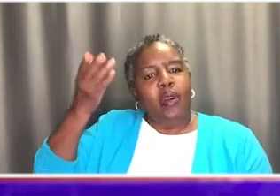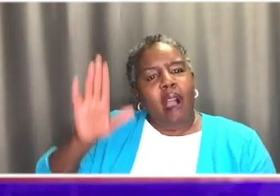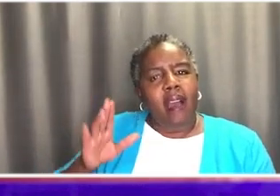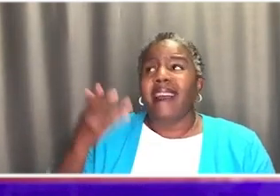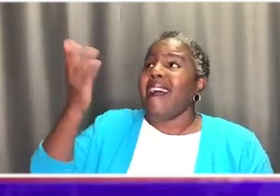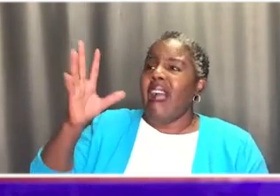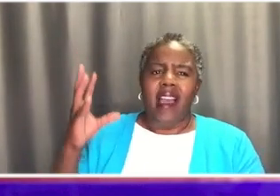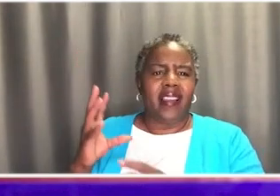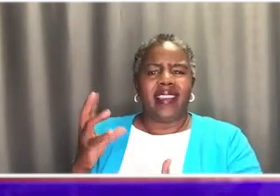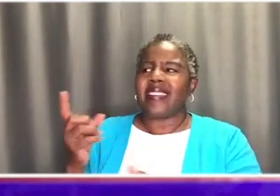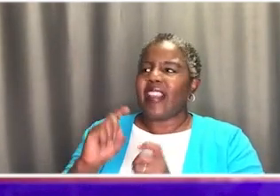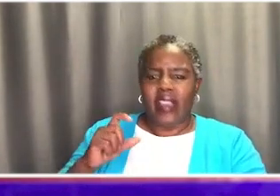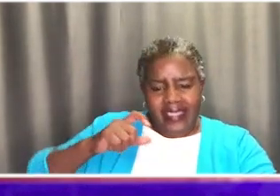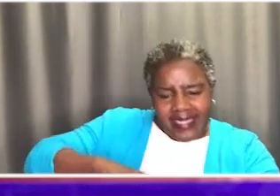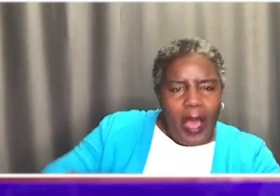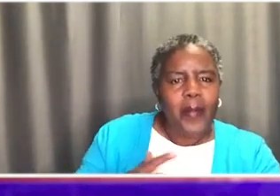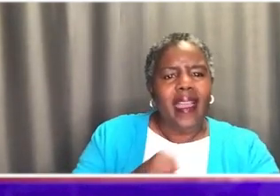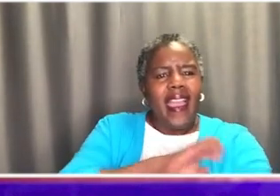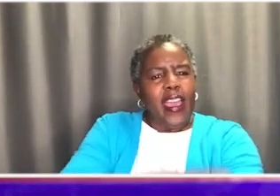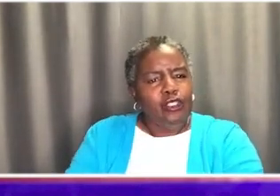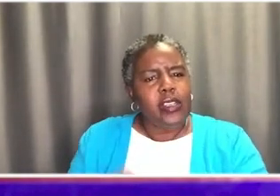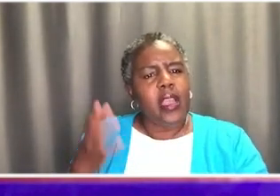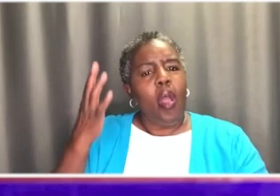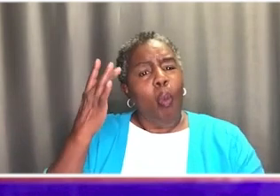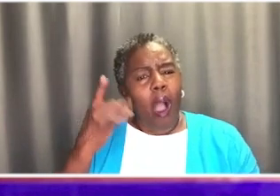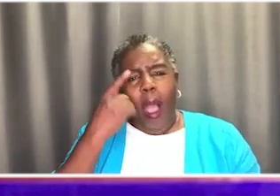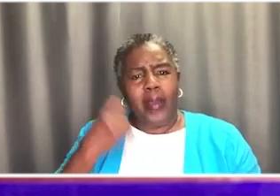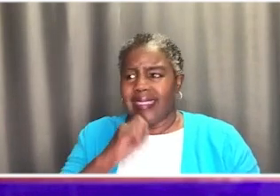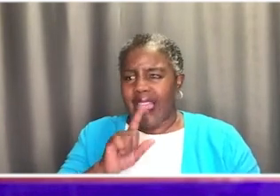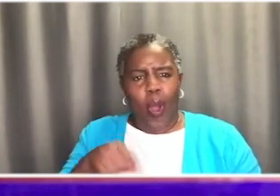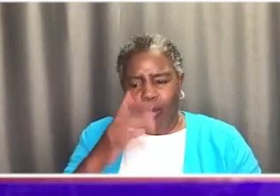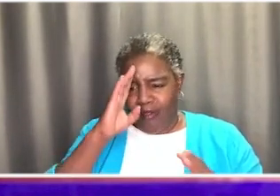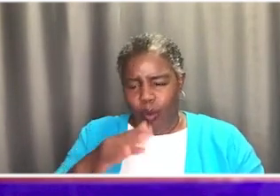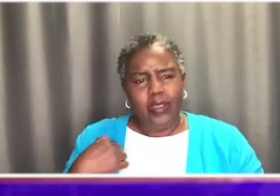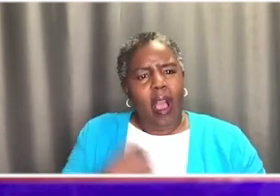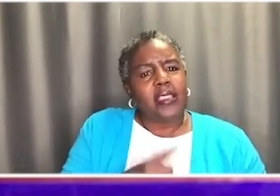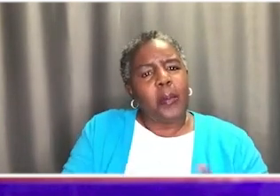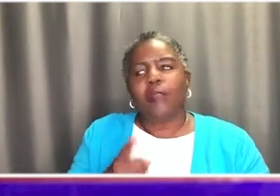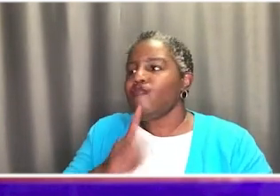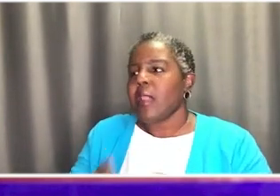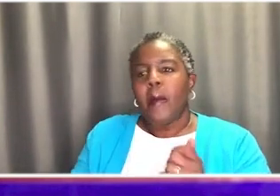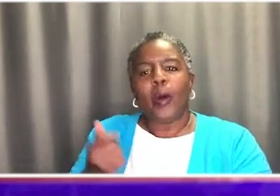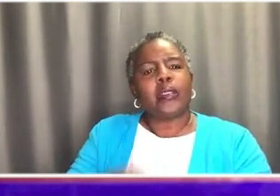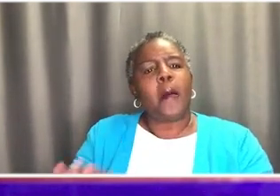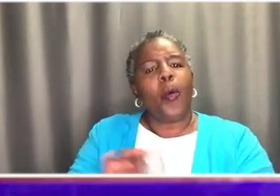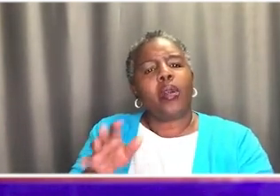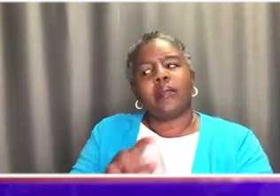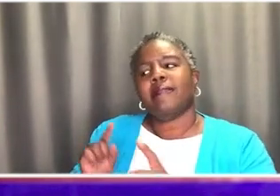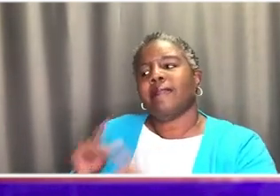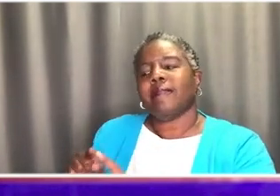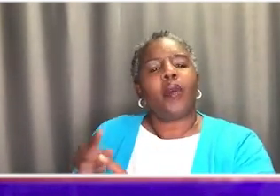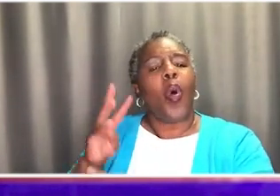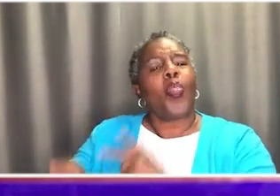is investing time and energy in us because it's not about us, but it's about the world. And the world